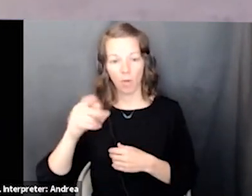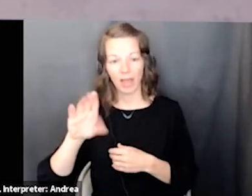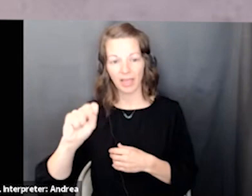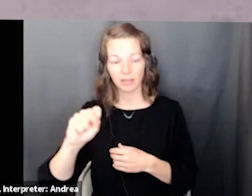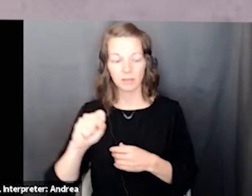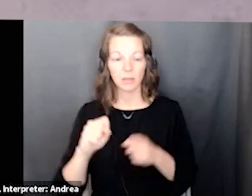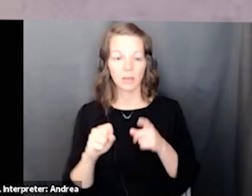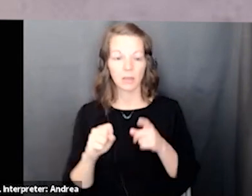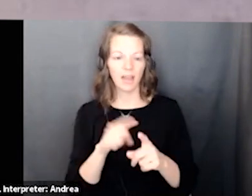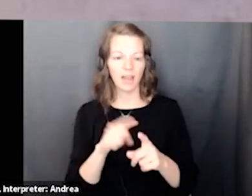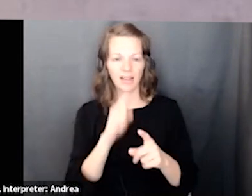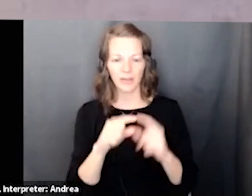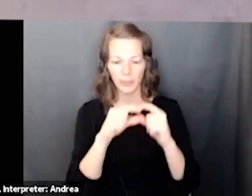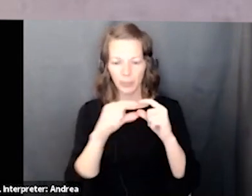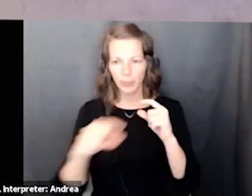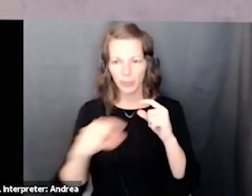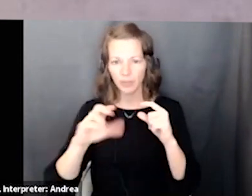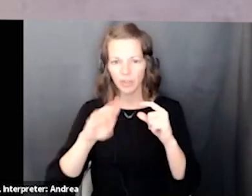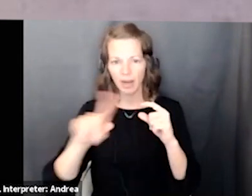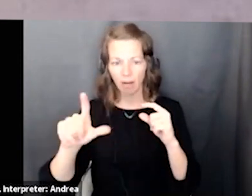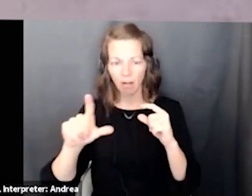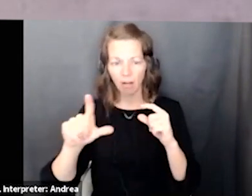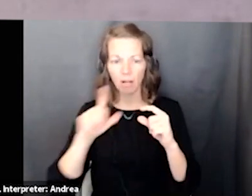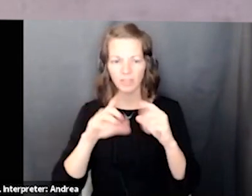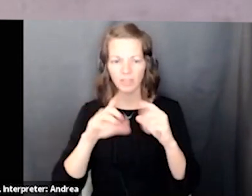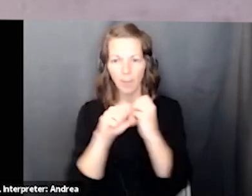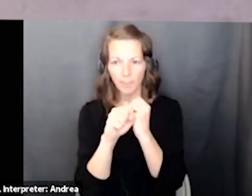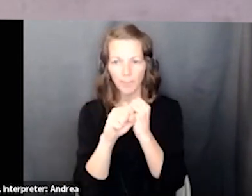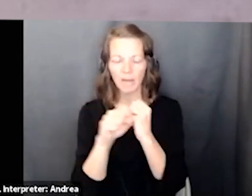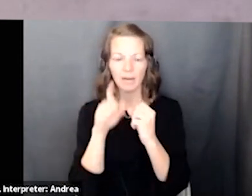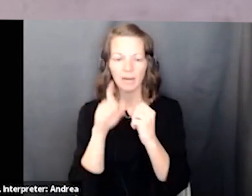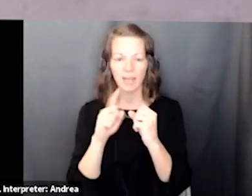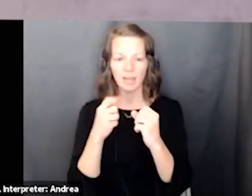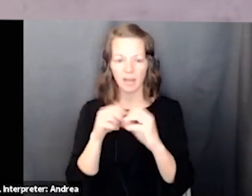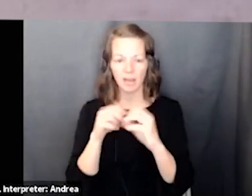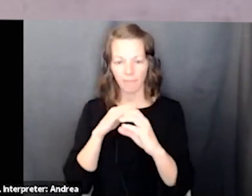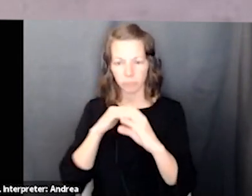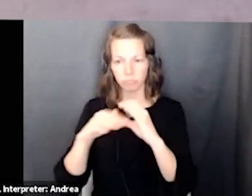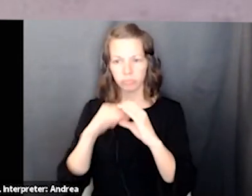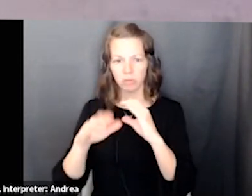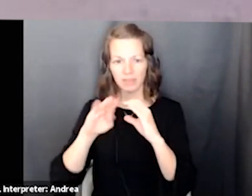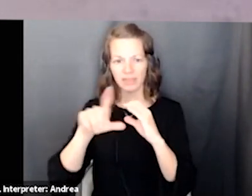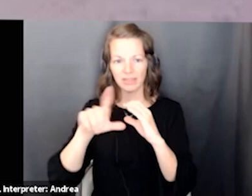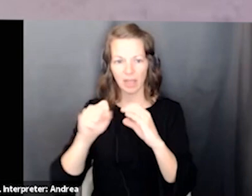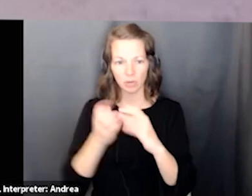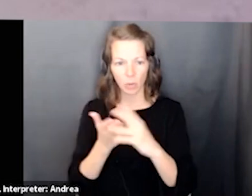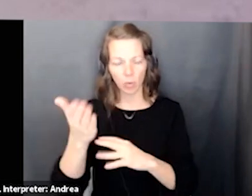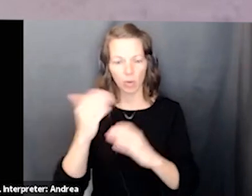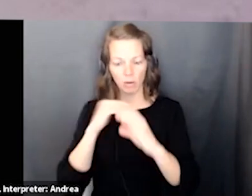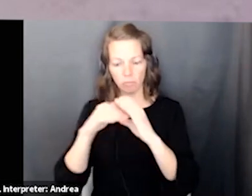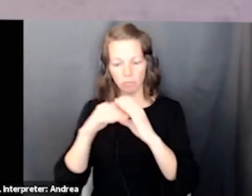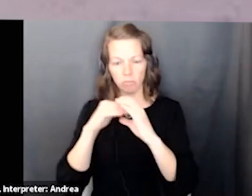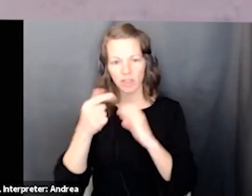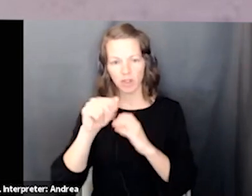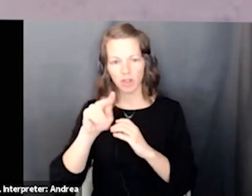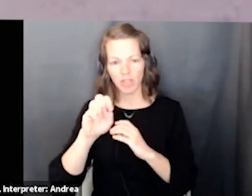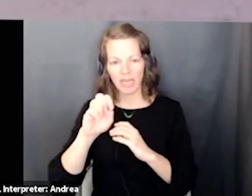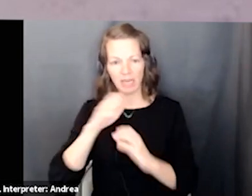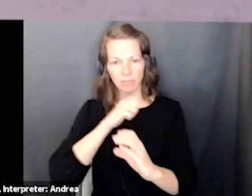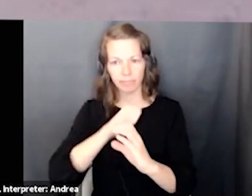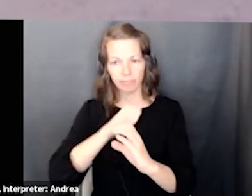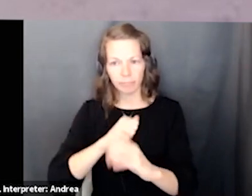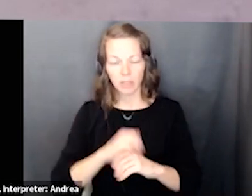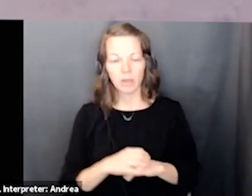little channel that was constricted that Armin kept flowing the cells through and hitting it with a gene gun.